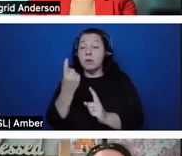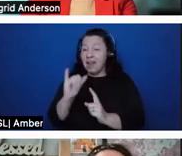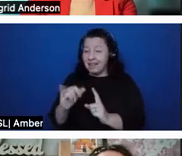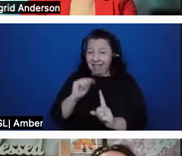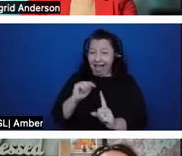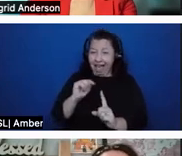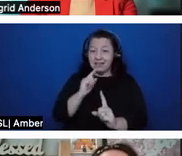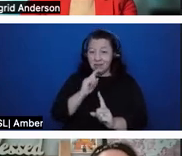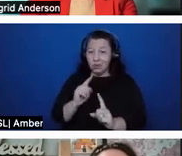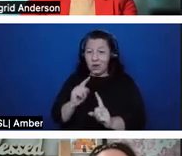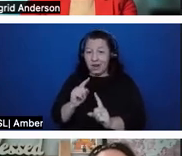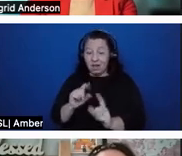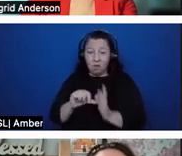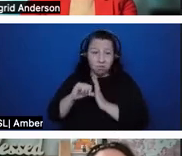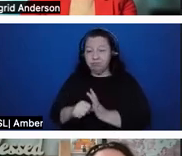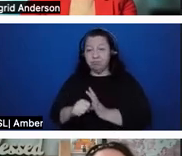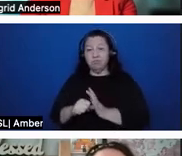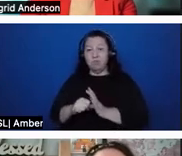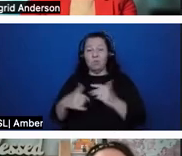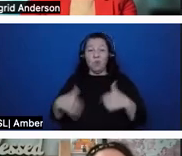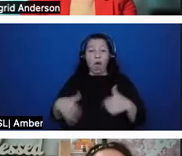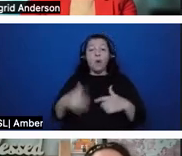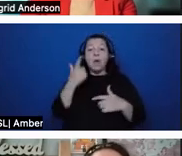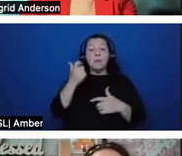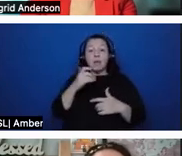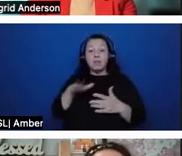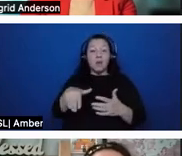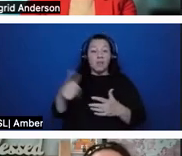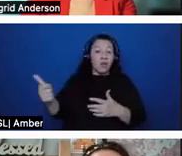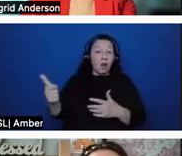kicker, because it's like all these other socio